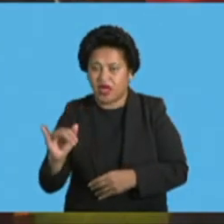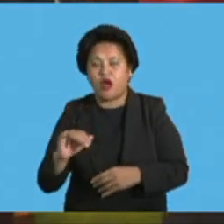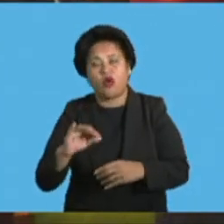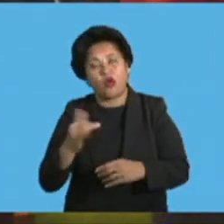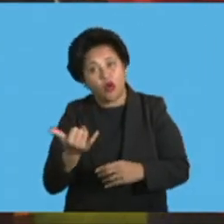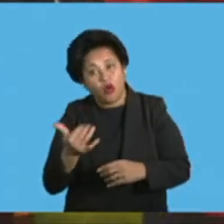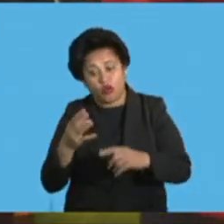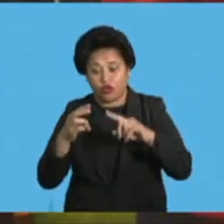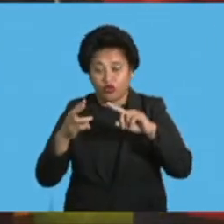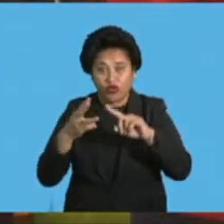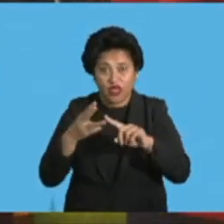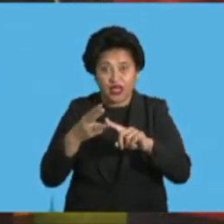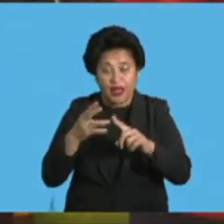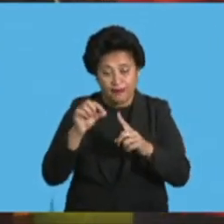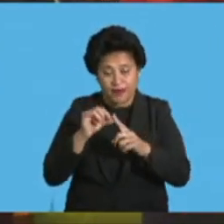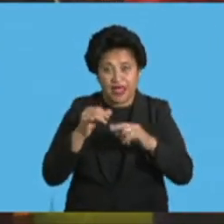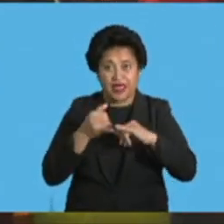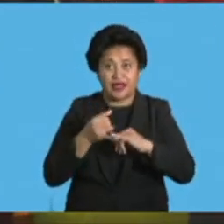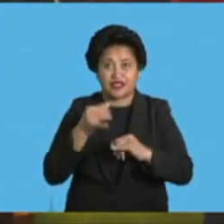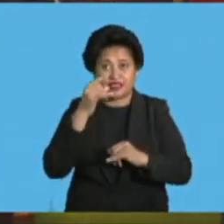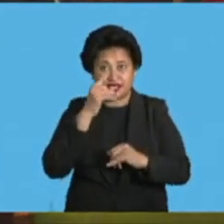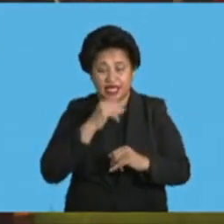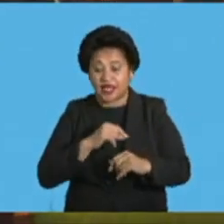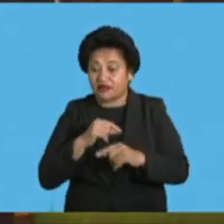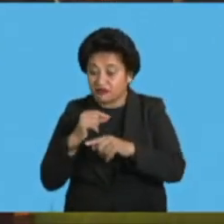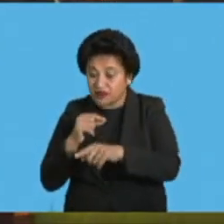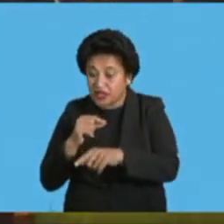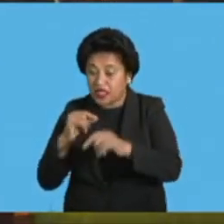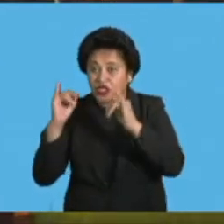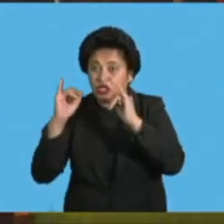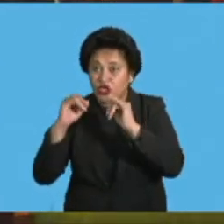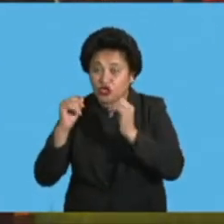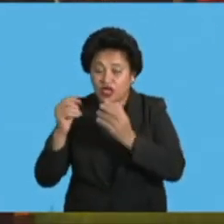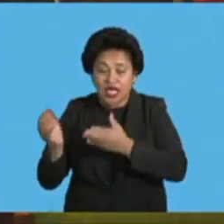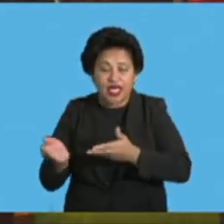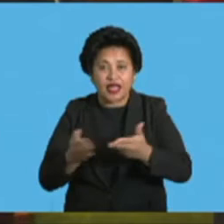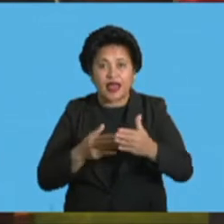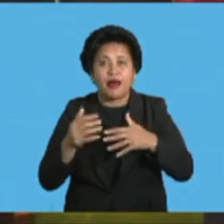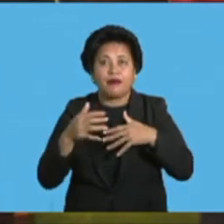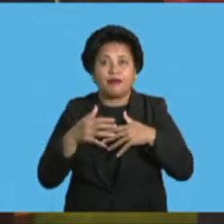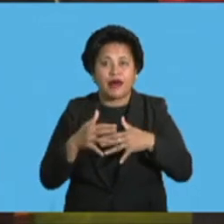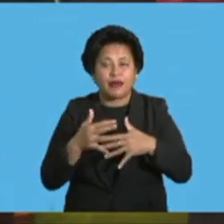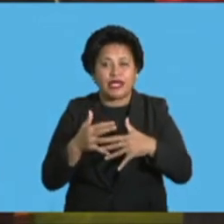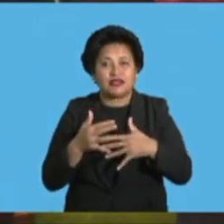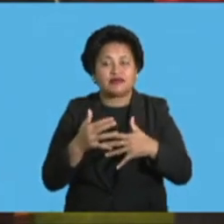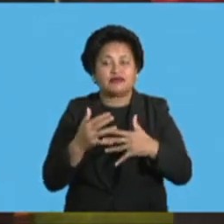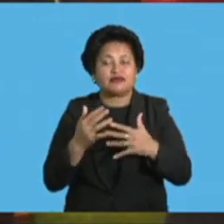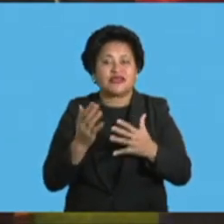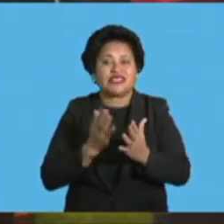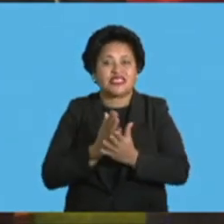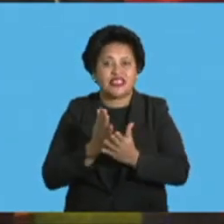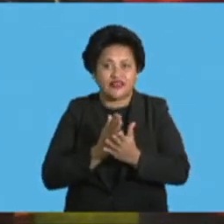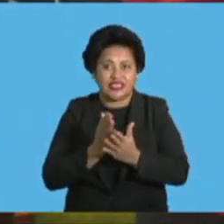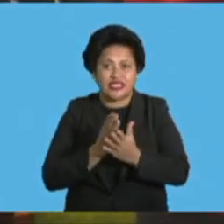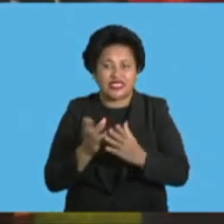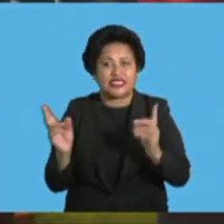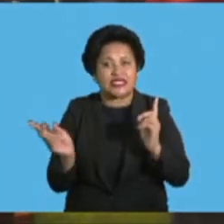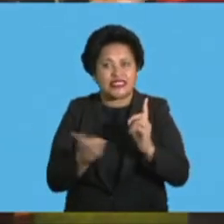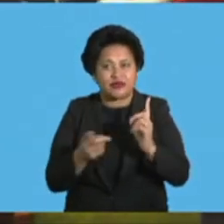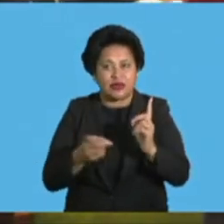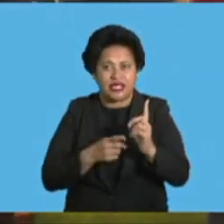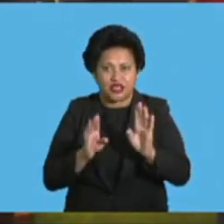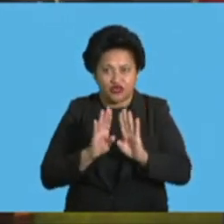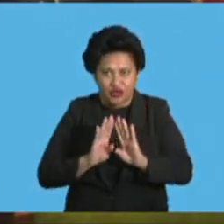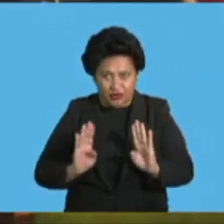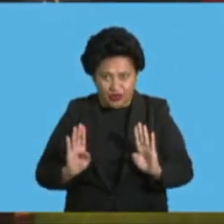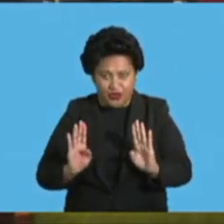available to the permanent secretary is to refer a case to the Public Service Tribunal, Disciplinary Tribunal, in line with